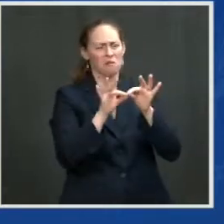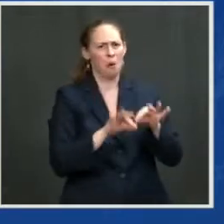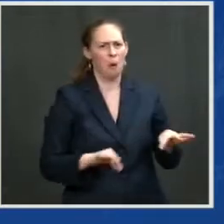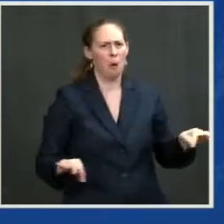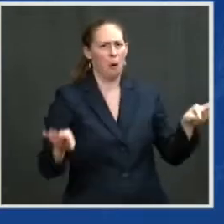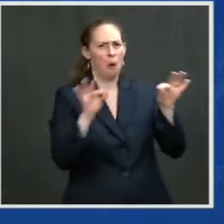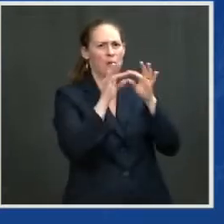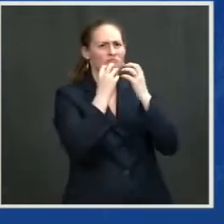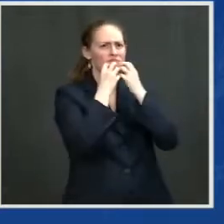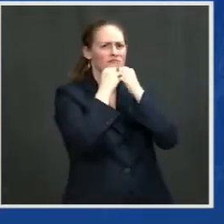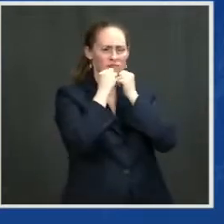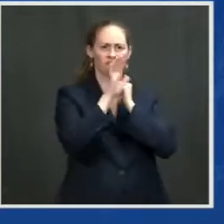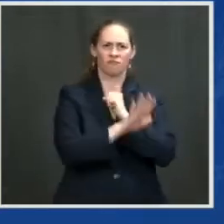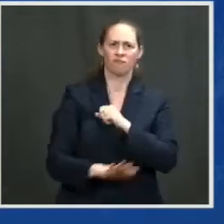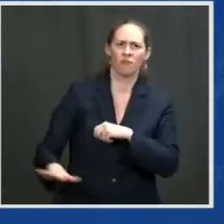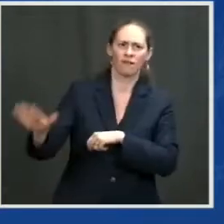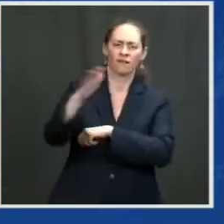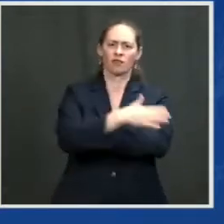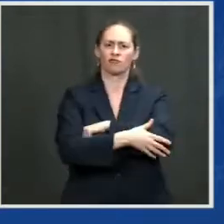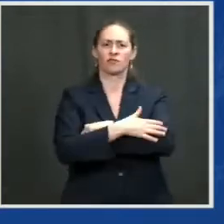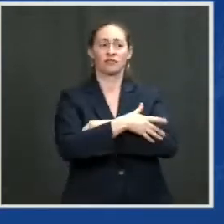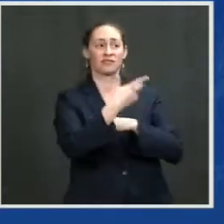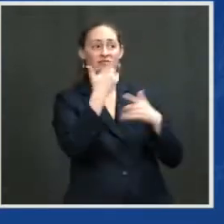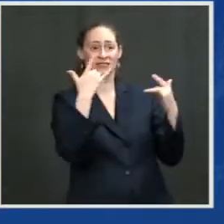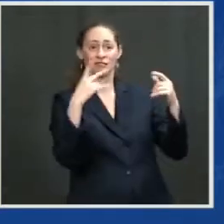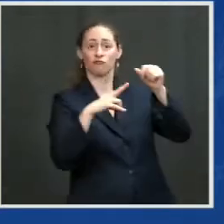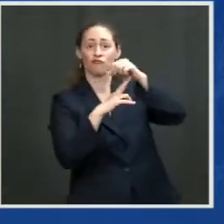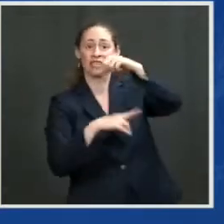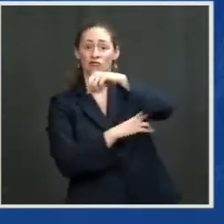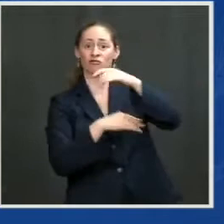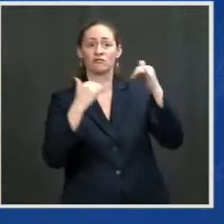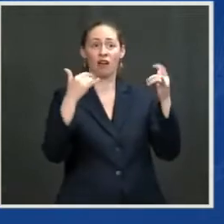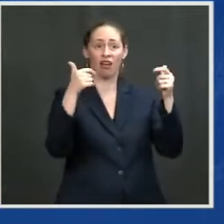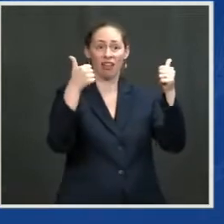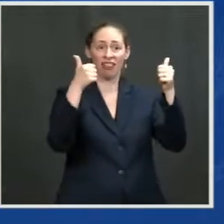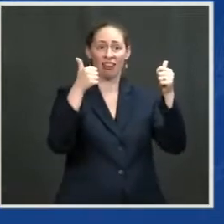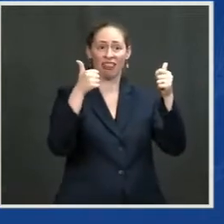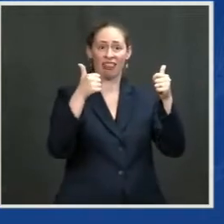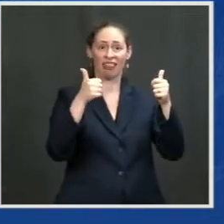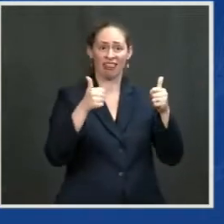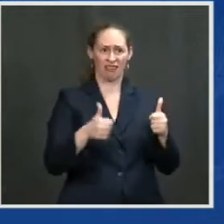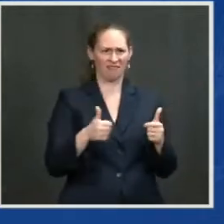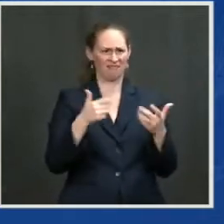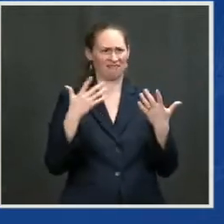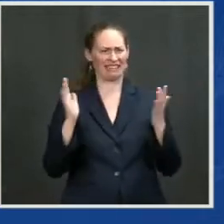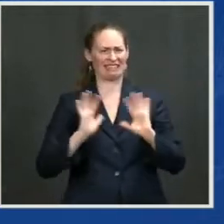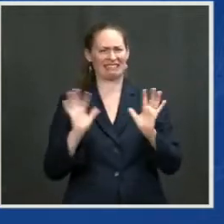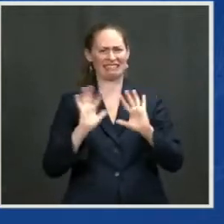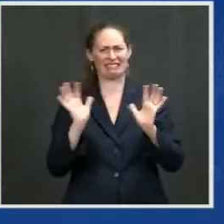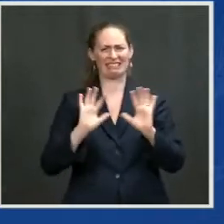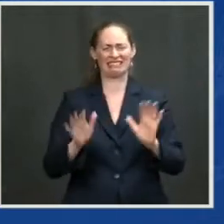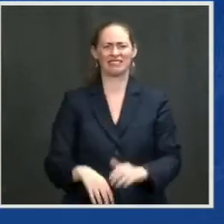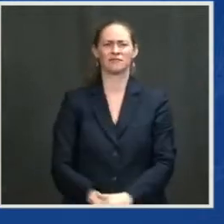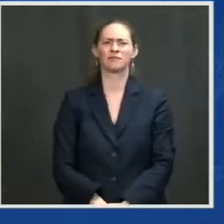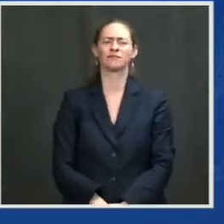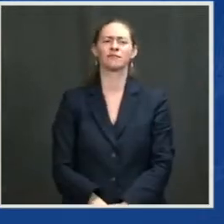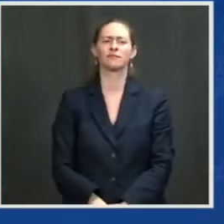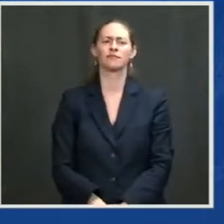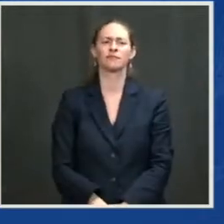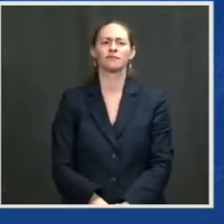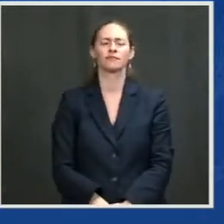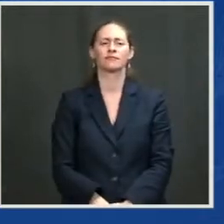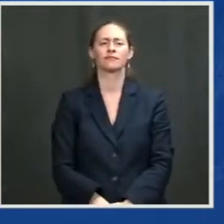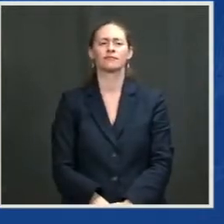we have failed. We have failed to properly invest in infrastructure for half a century. Last 4 years, how many times did you say this is going to